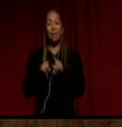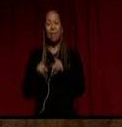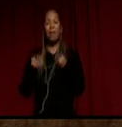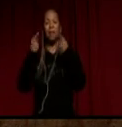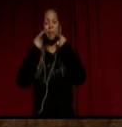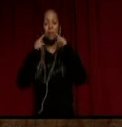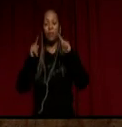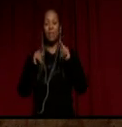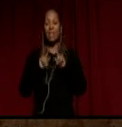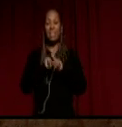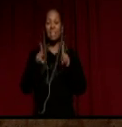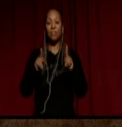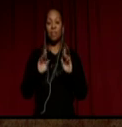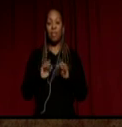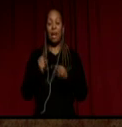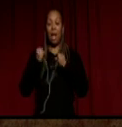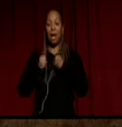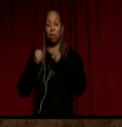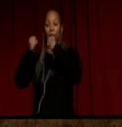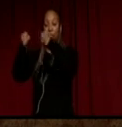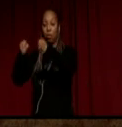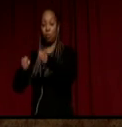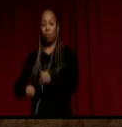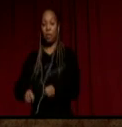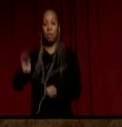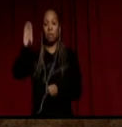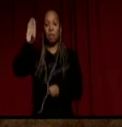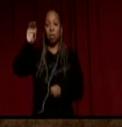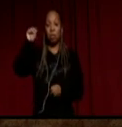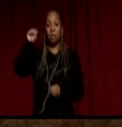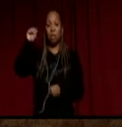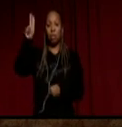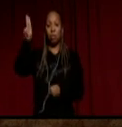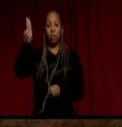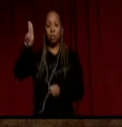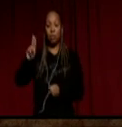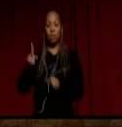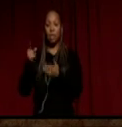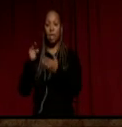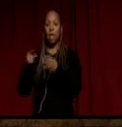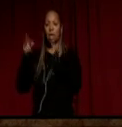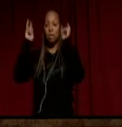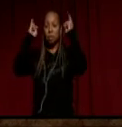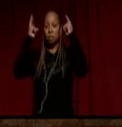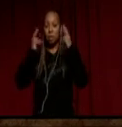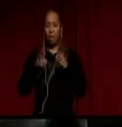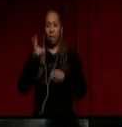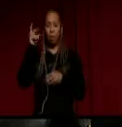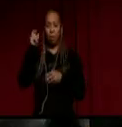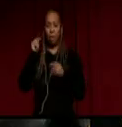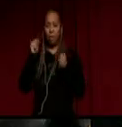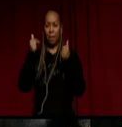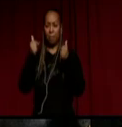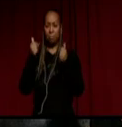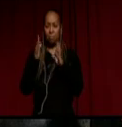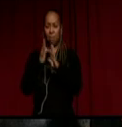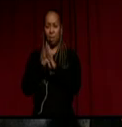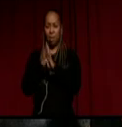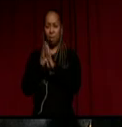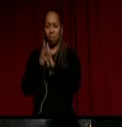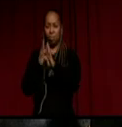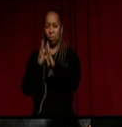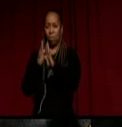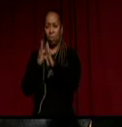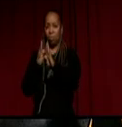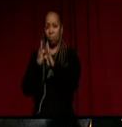have, I drove to Chicago State University to give a talk one time, and I heard this popping sound, so everyone slowed down in the traffic,